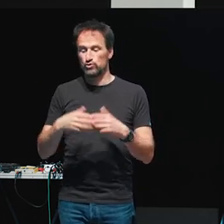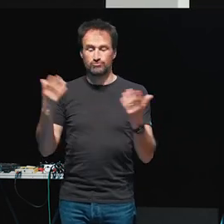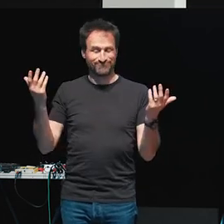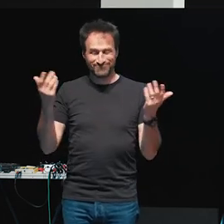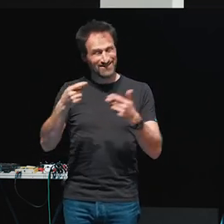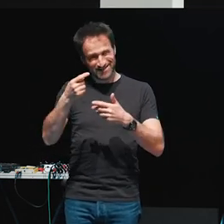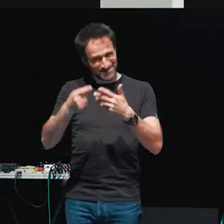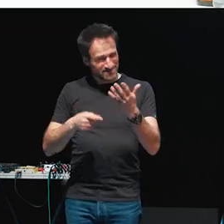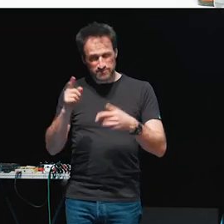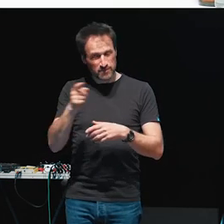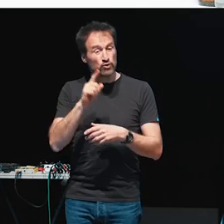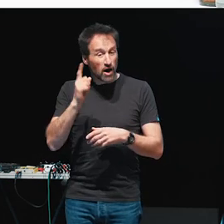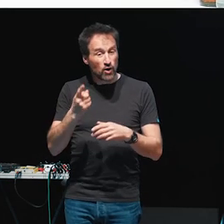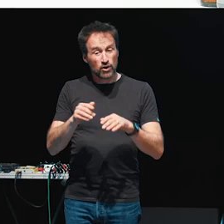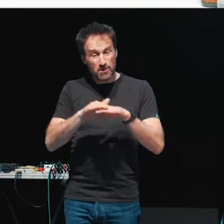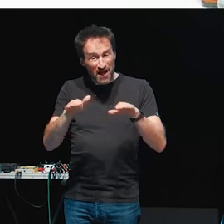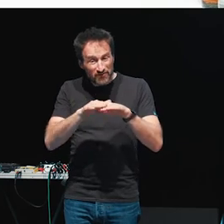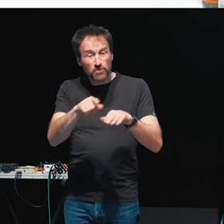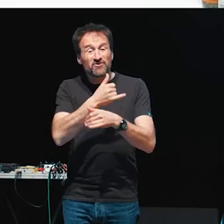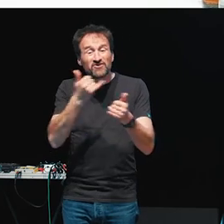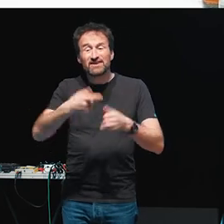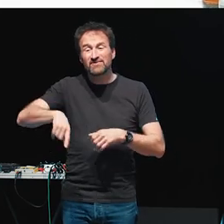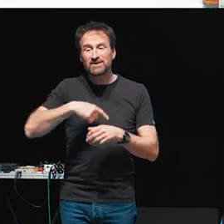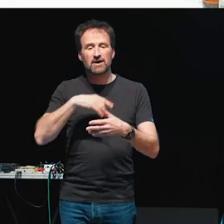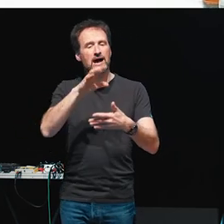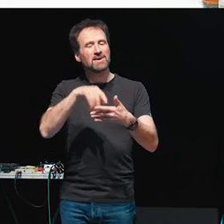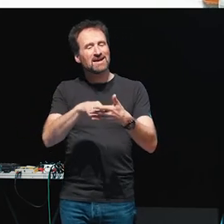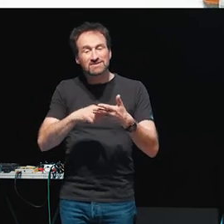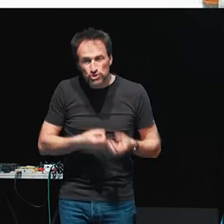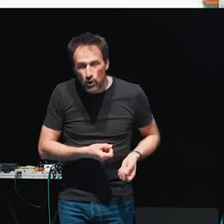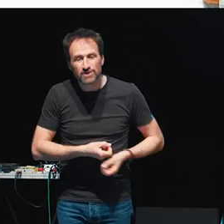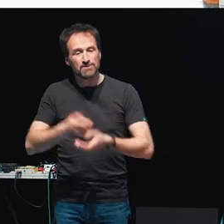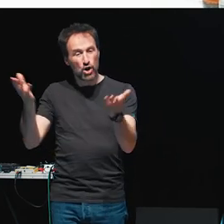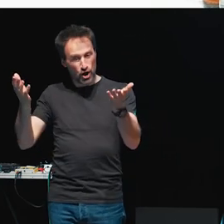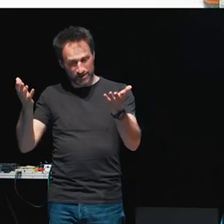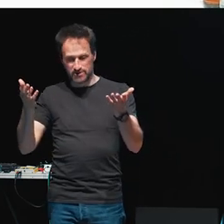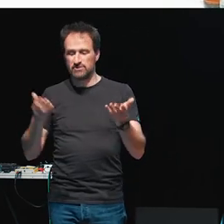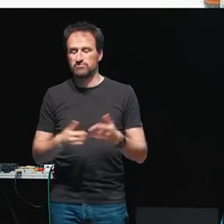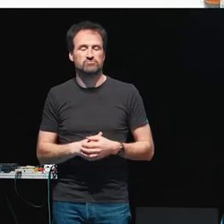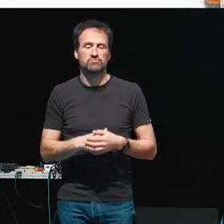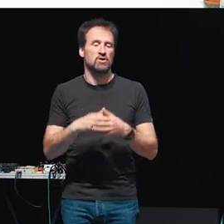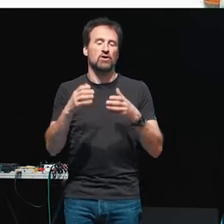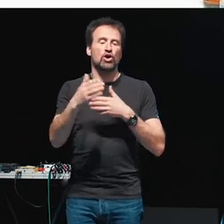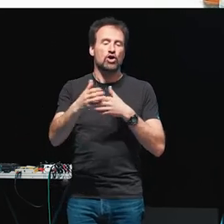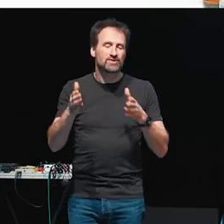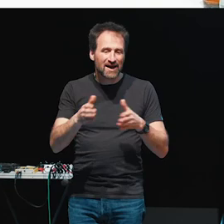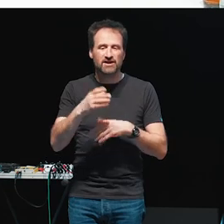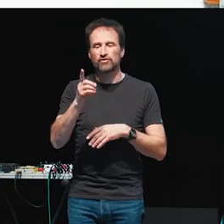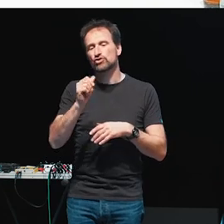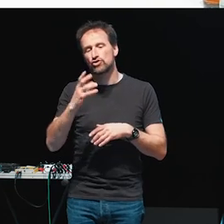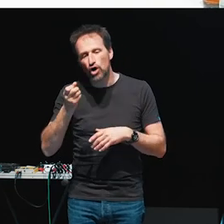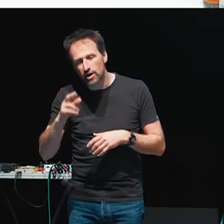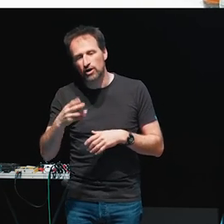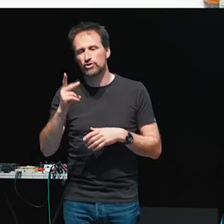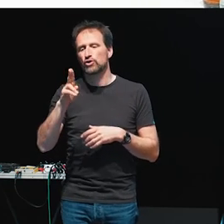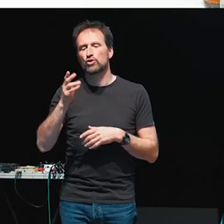these platforms, the way we also deploy applications changed as well. We started using Docker containers or Kubernetes. And we